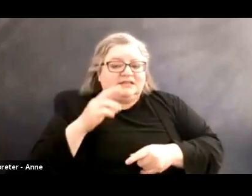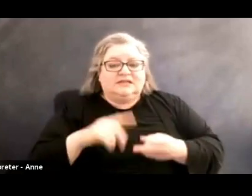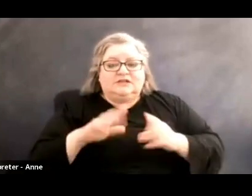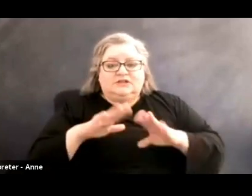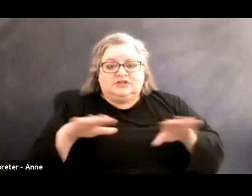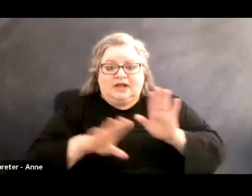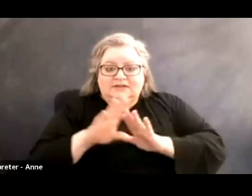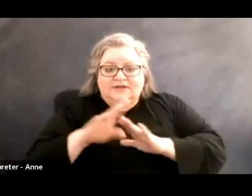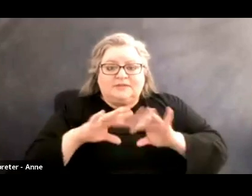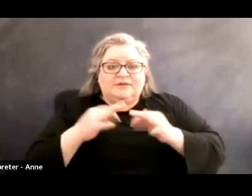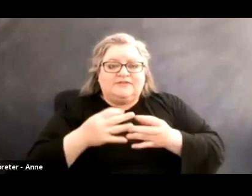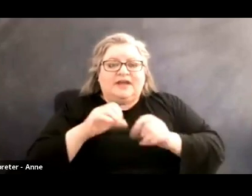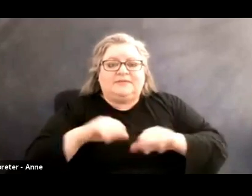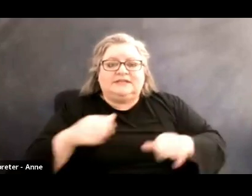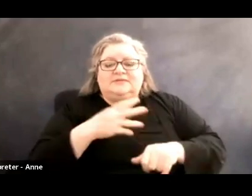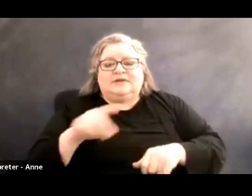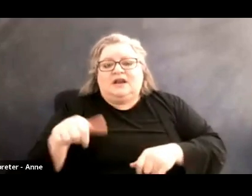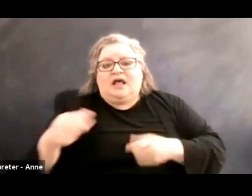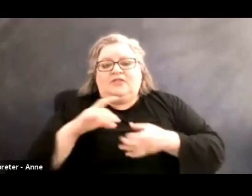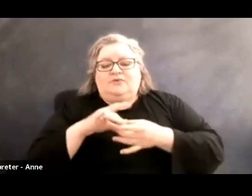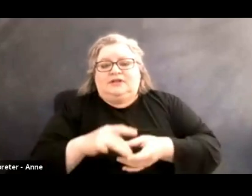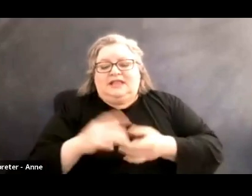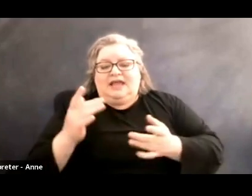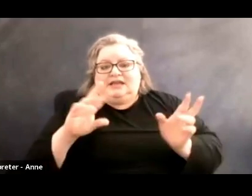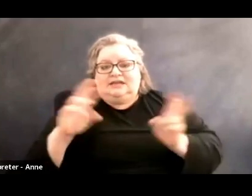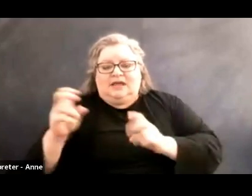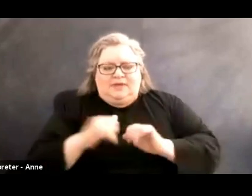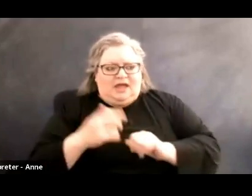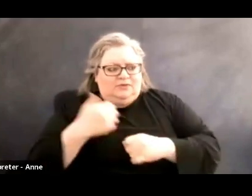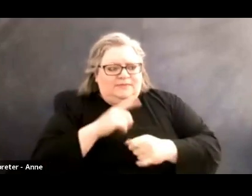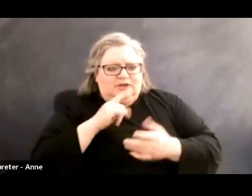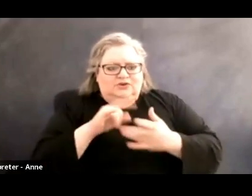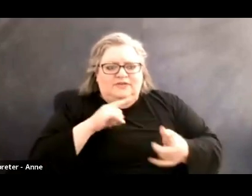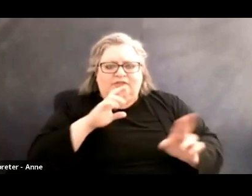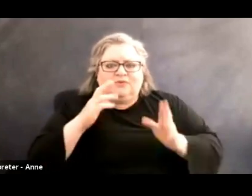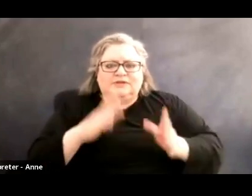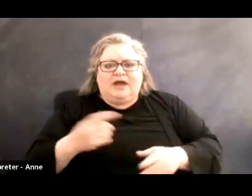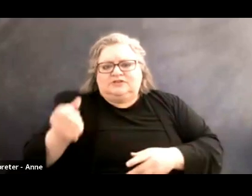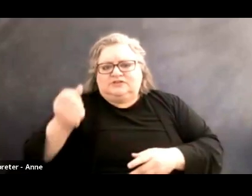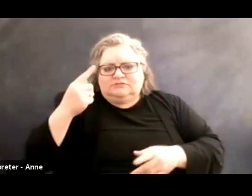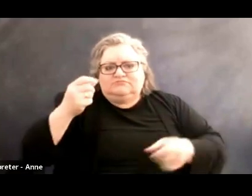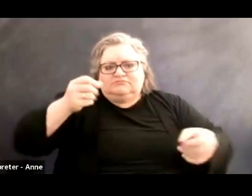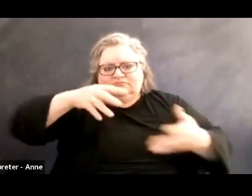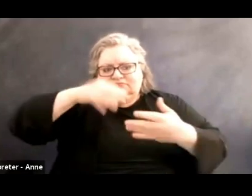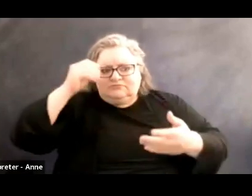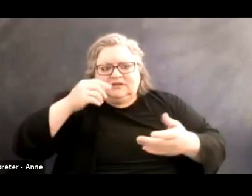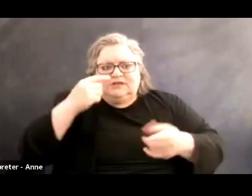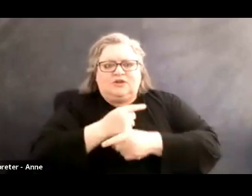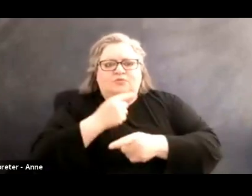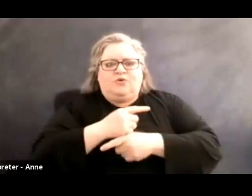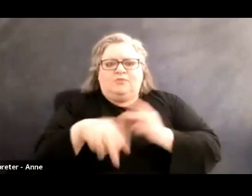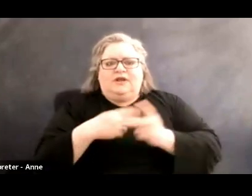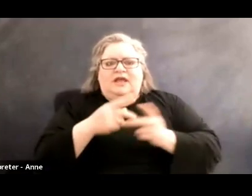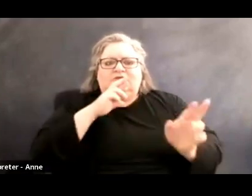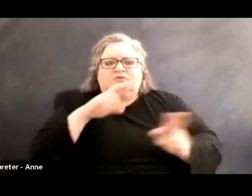child development, family system, and other related topics. How do we make sure the responders are educated in the appropriateness of the type of